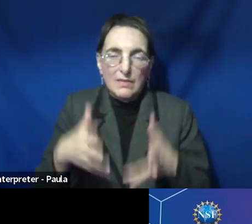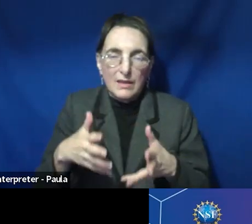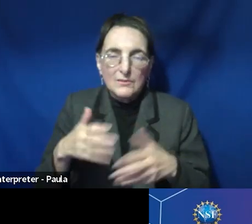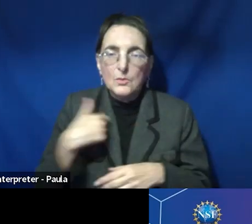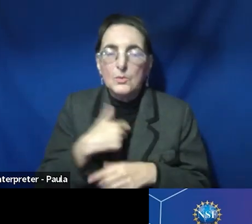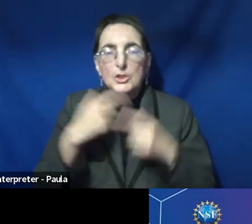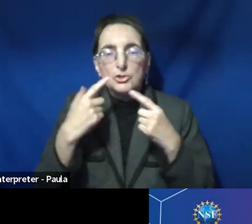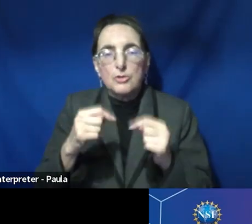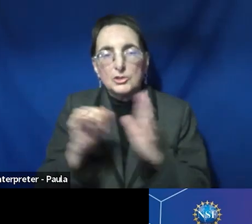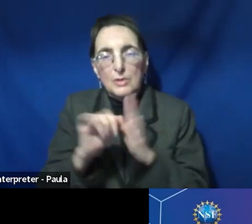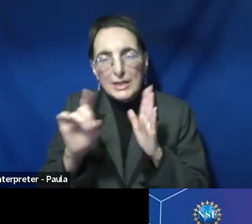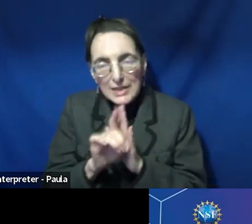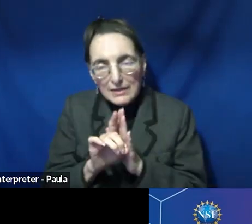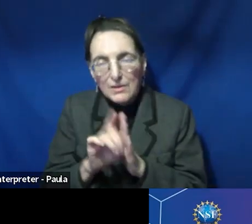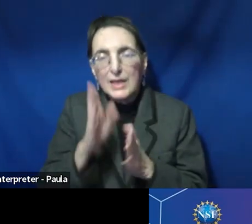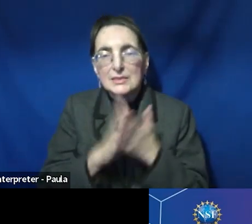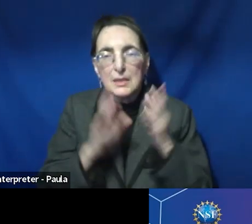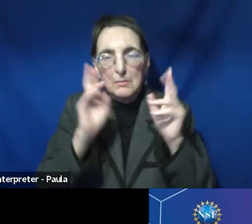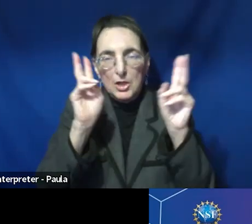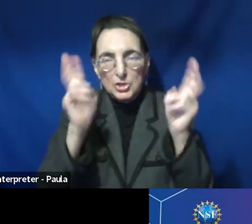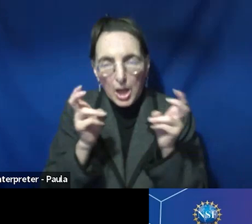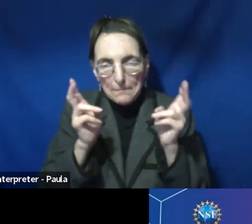to identify some topics that